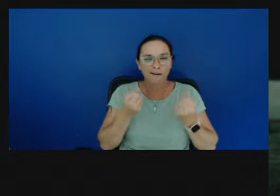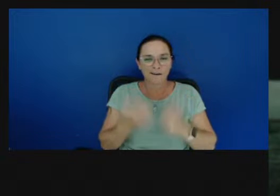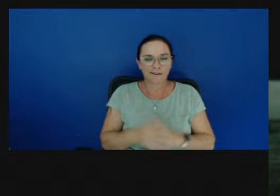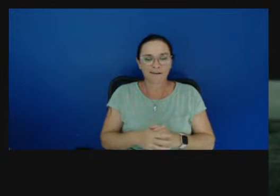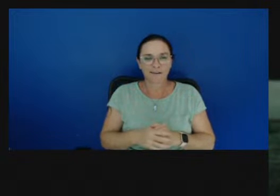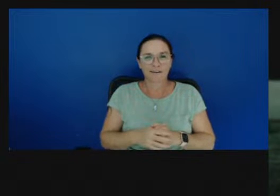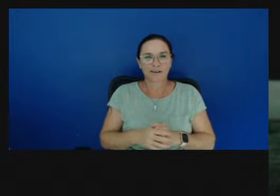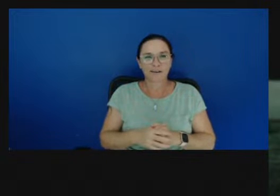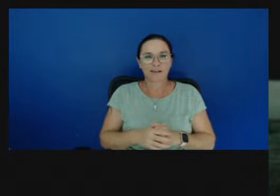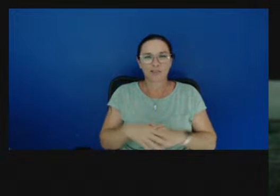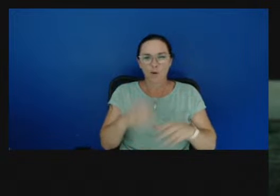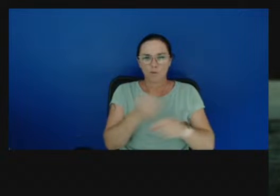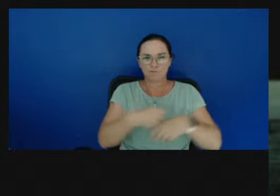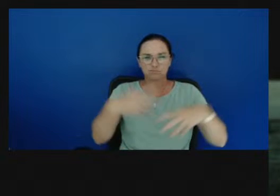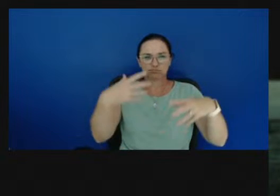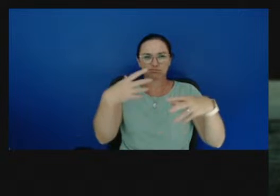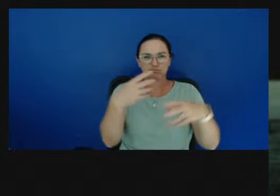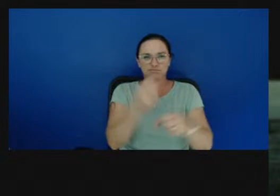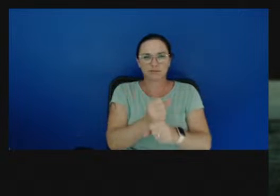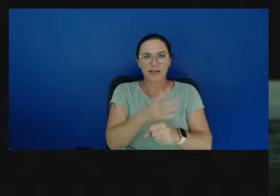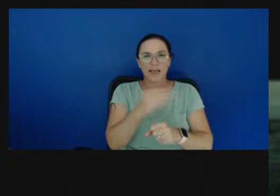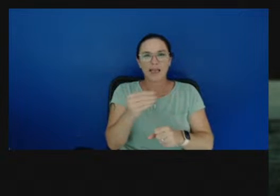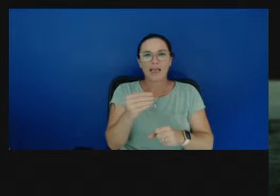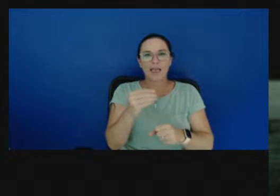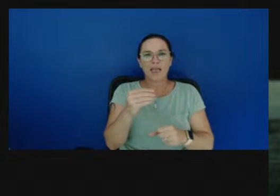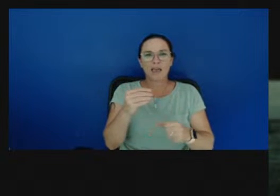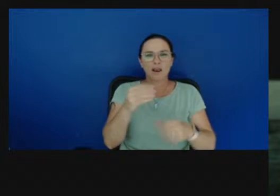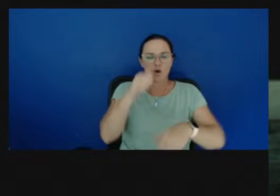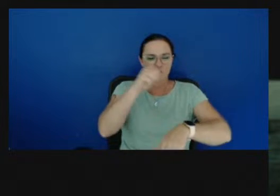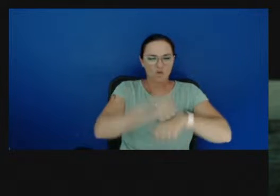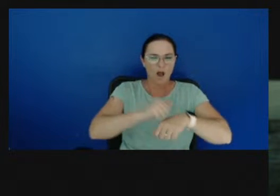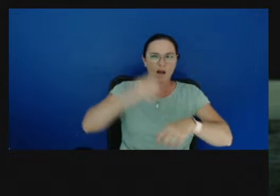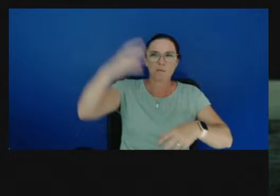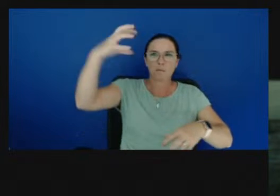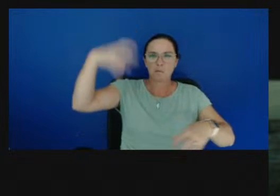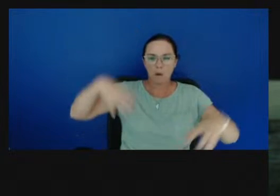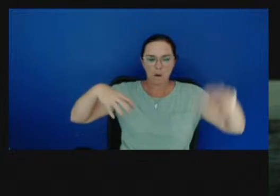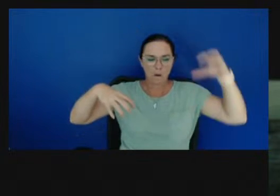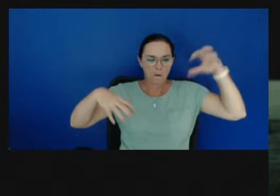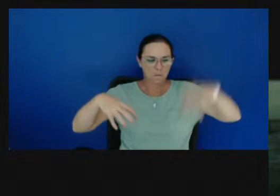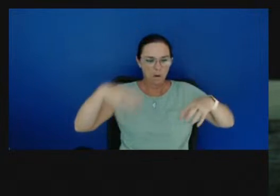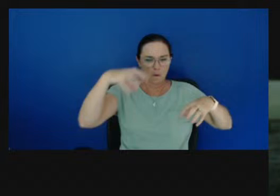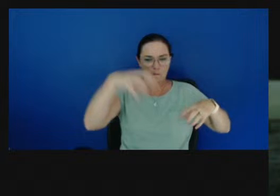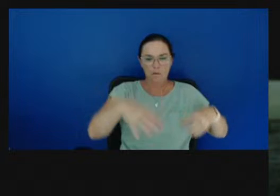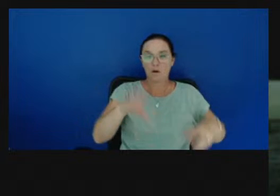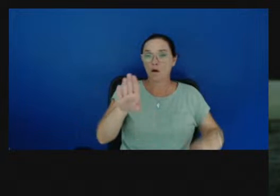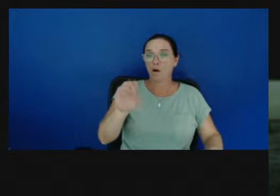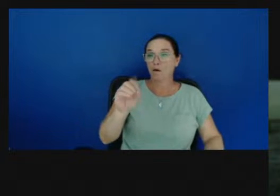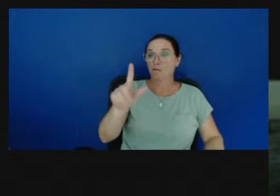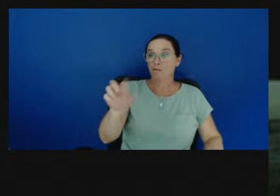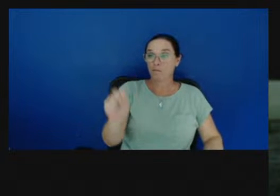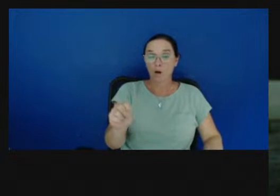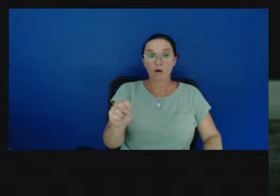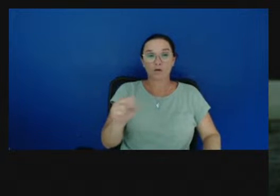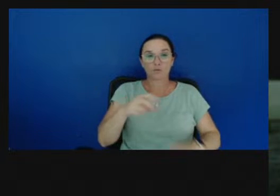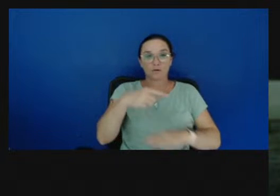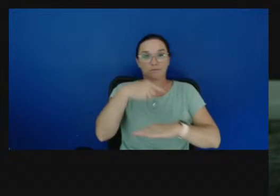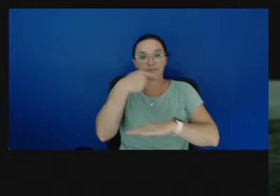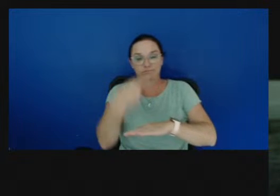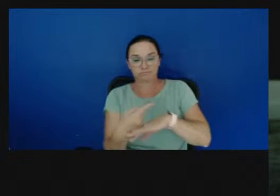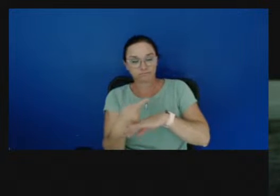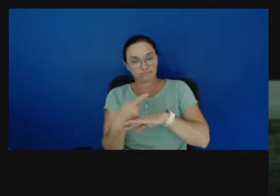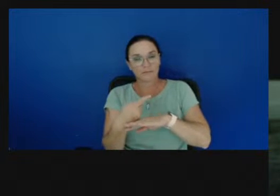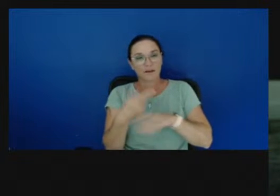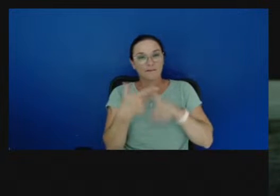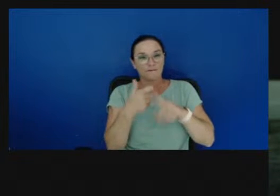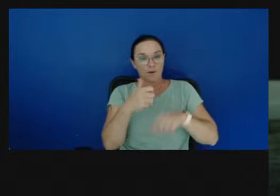There was an explosion, and boulders began falling around the group. Bowles was knocked down by a bouncing boulder and suffered severe